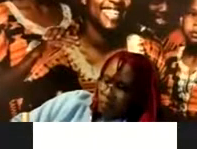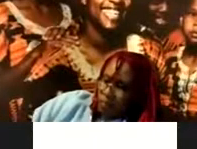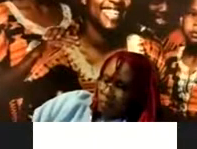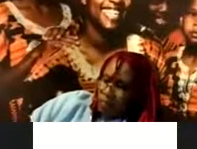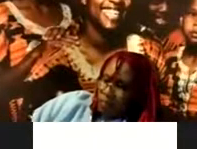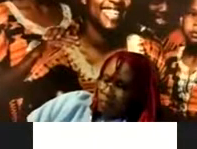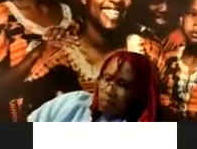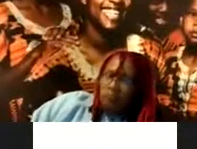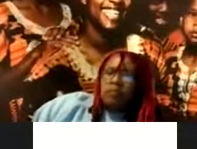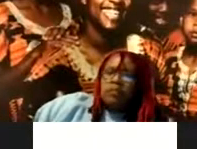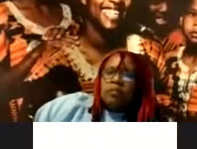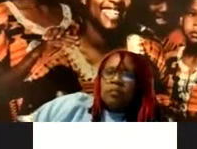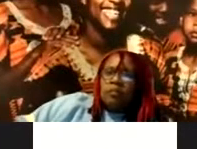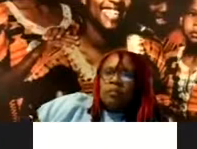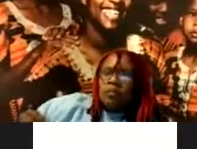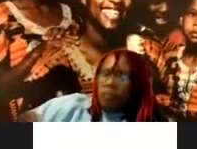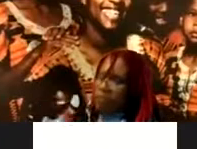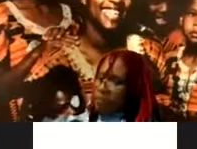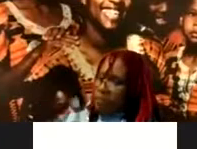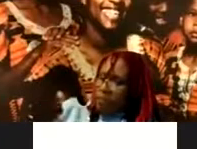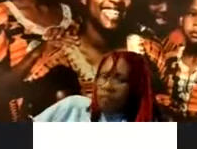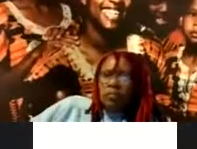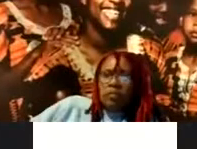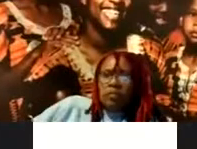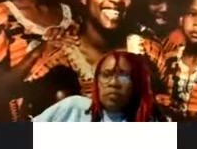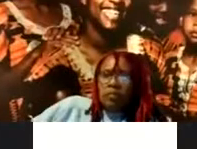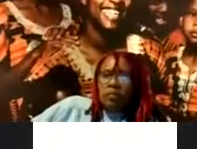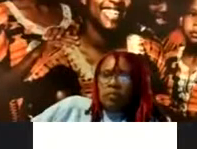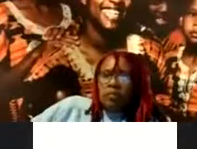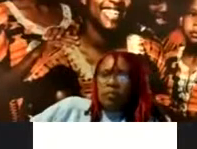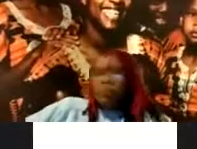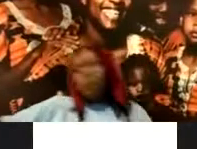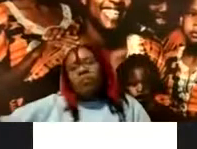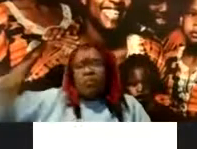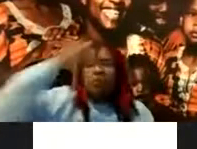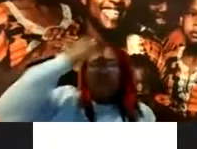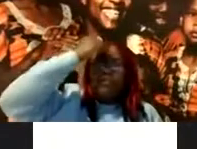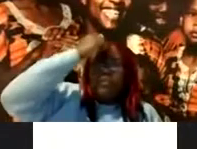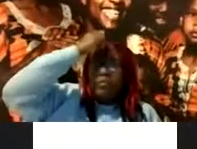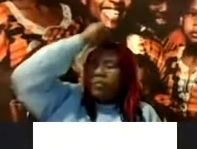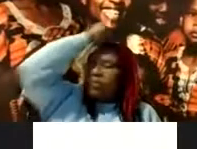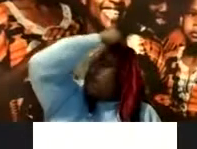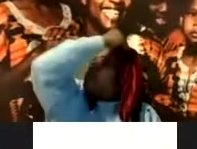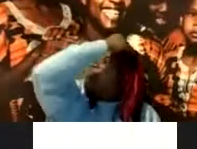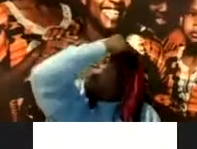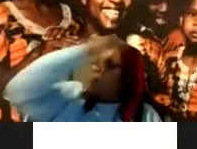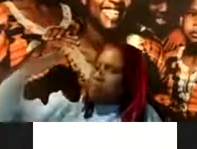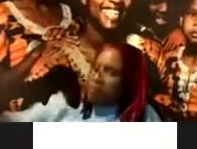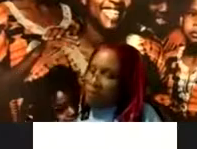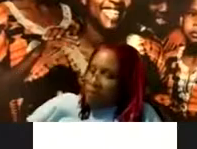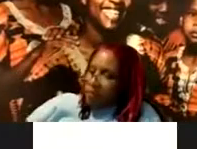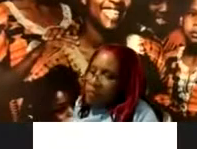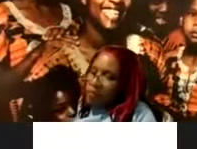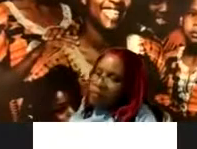get into that. And I have the ability to be mentored by the current Associated Students, Christian Holt, who's also Black. So just being exposed to